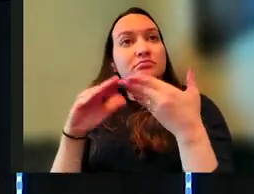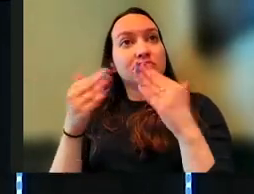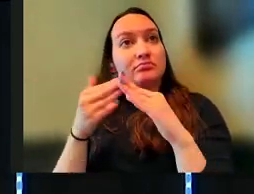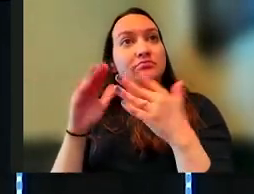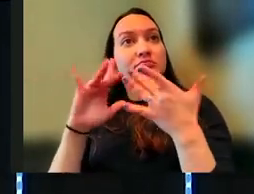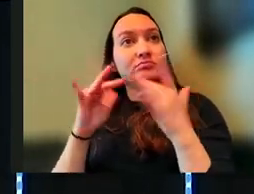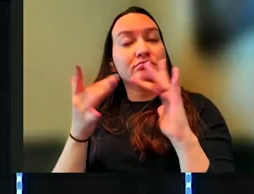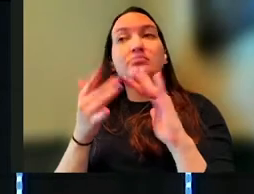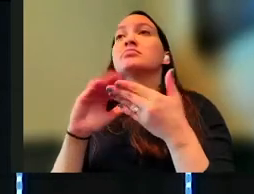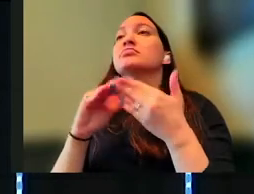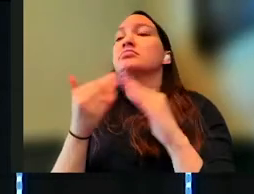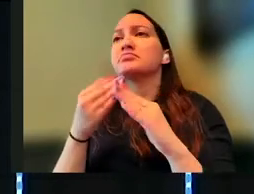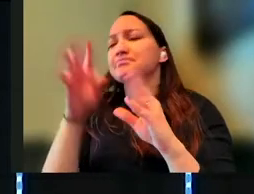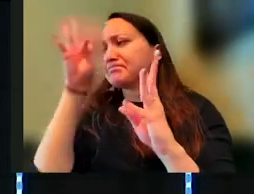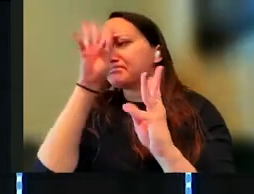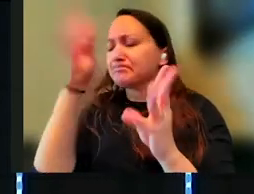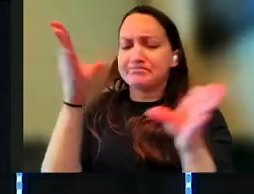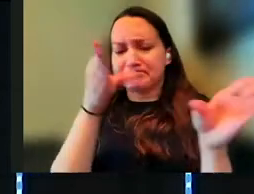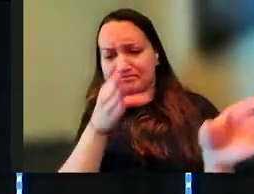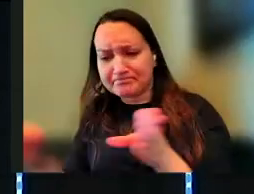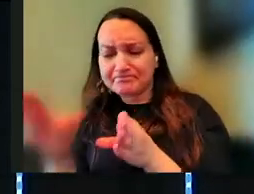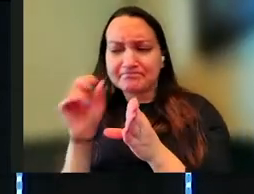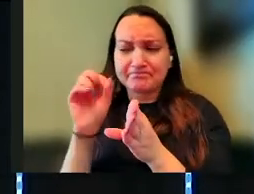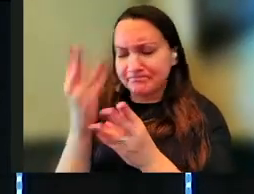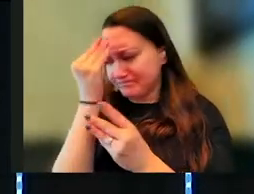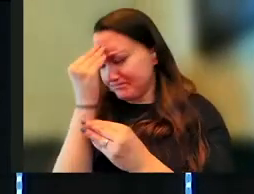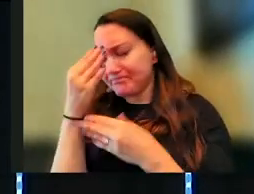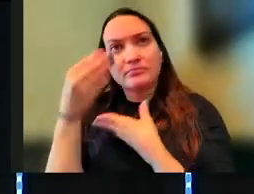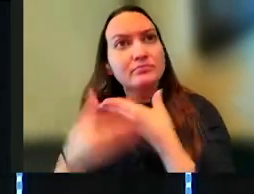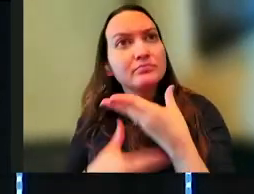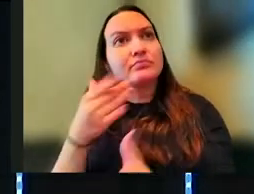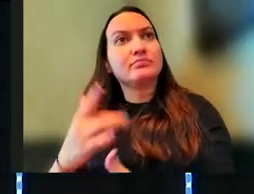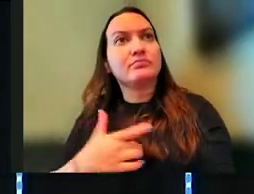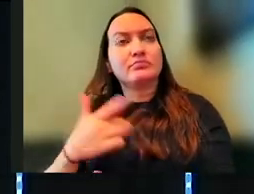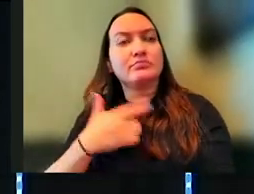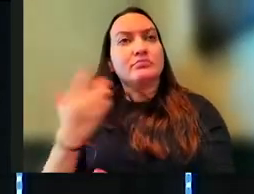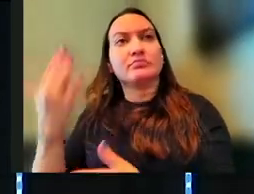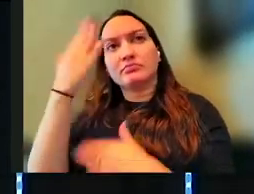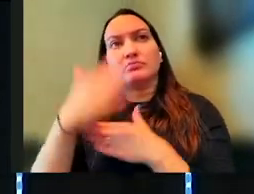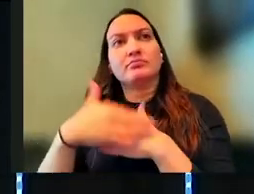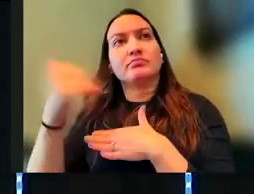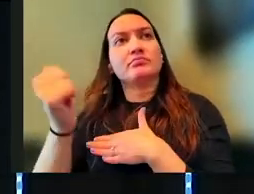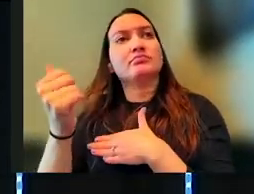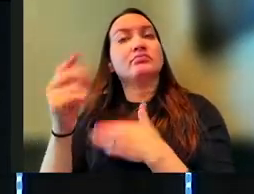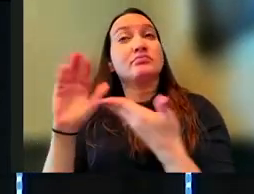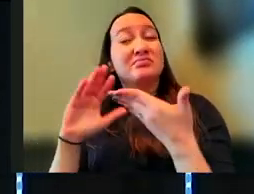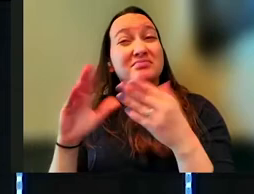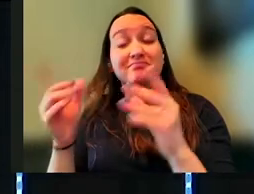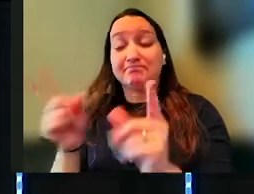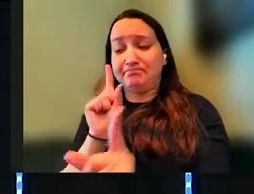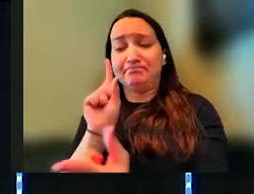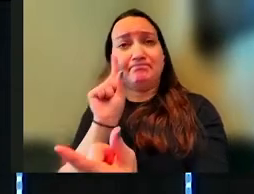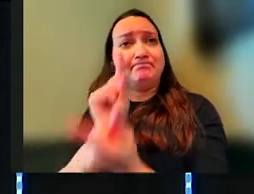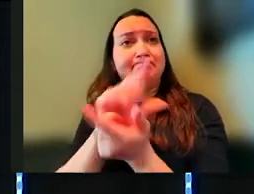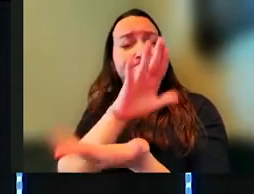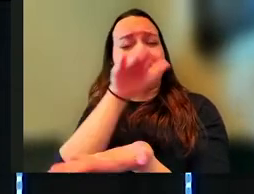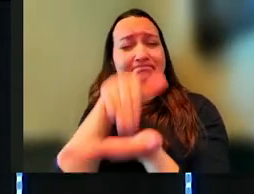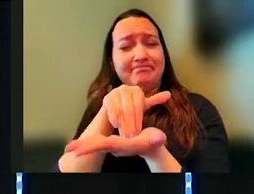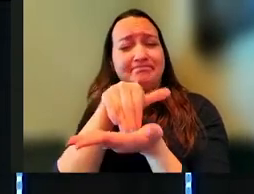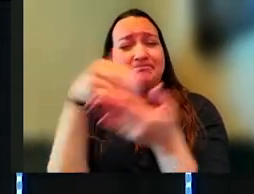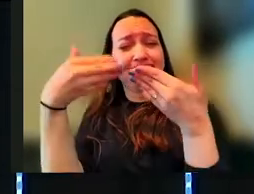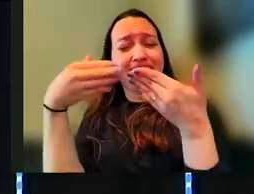when they're ready to come up with plans or just to move forward with what they feel God has called them to do for their community. They meet at the center of the town, at the city gate,